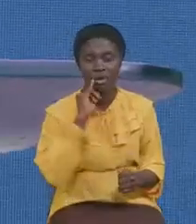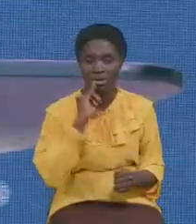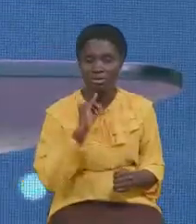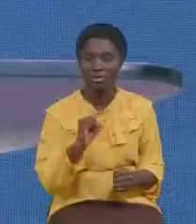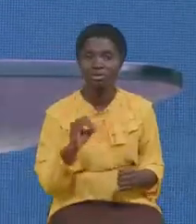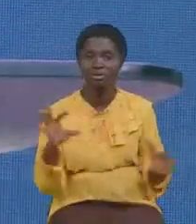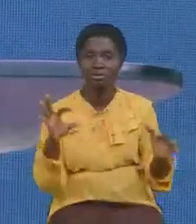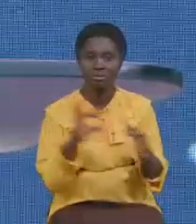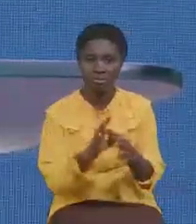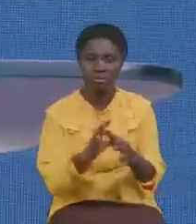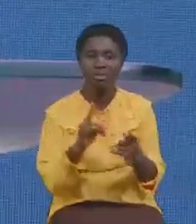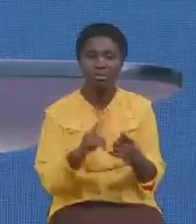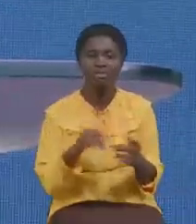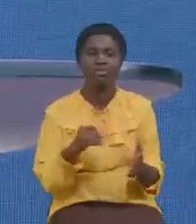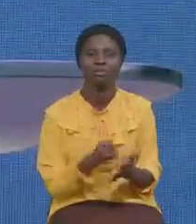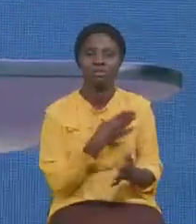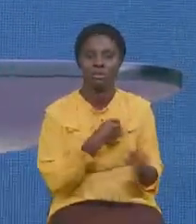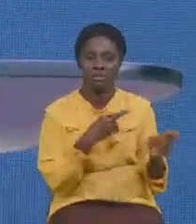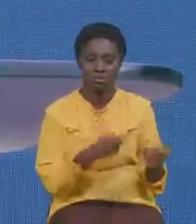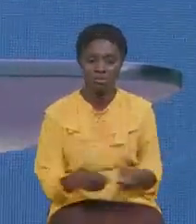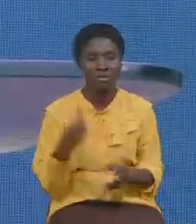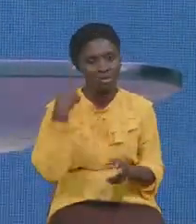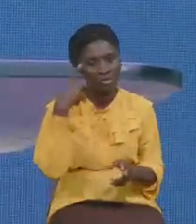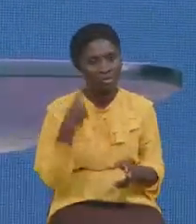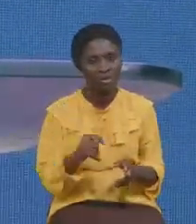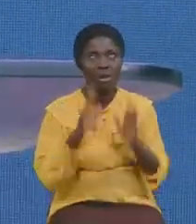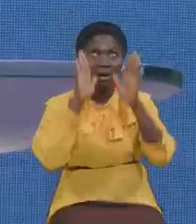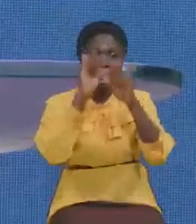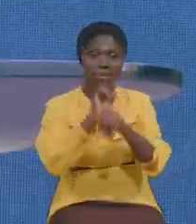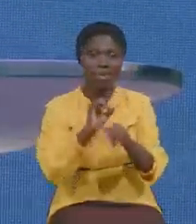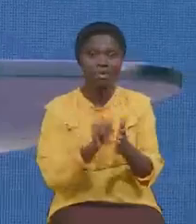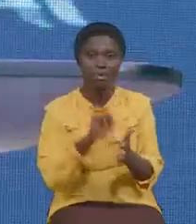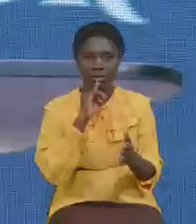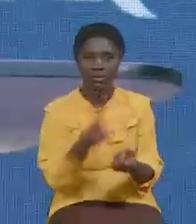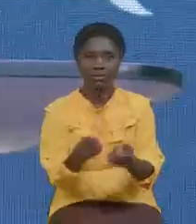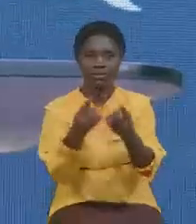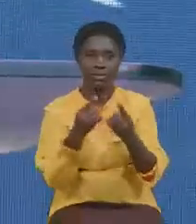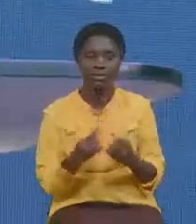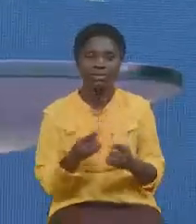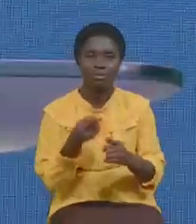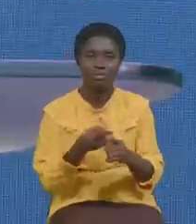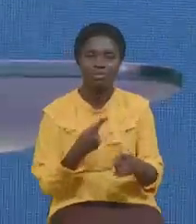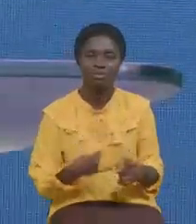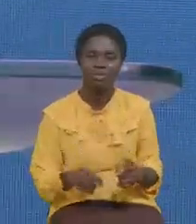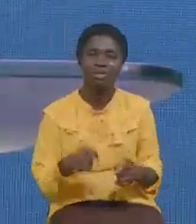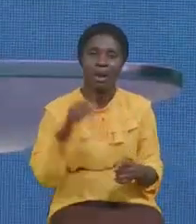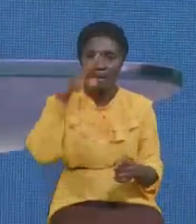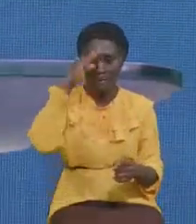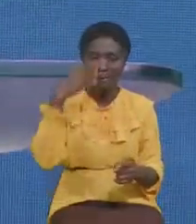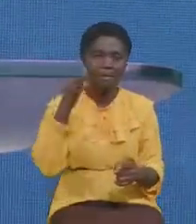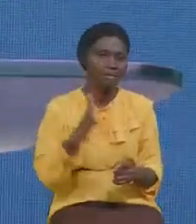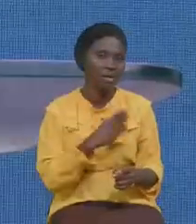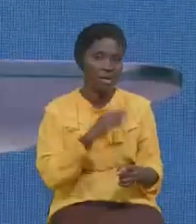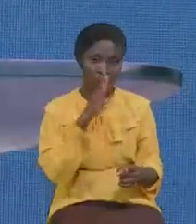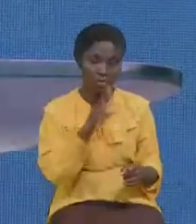into it and we are ready for the miracle that is coming from the man of God, and be ready to receive